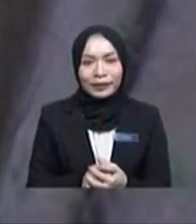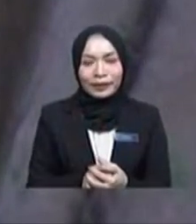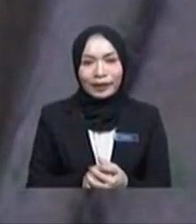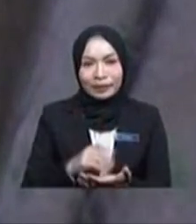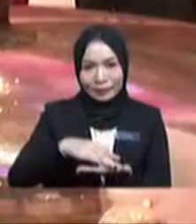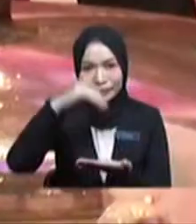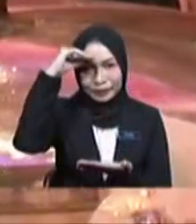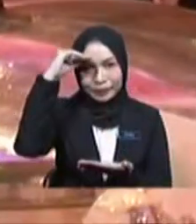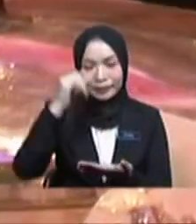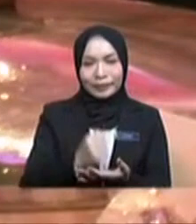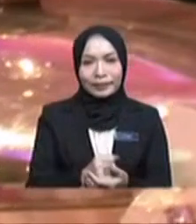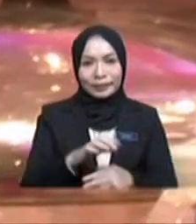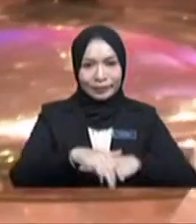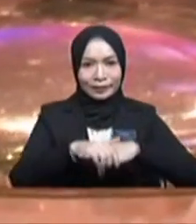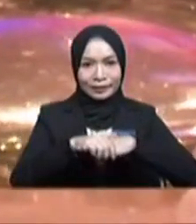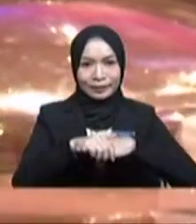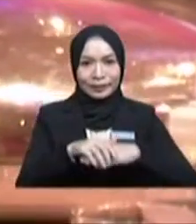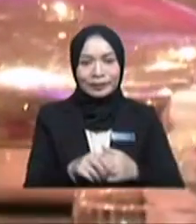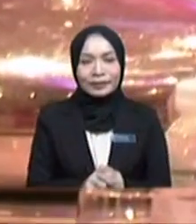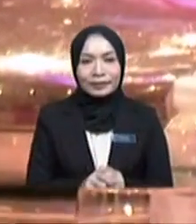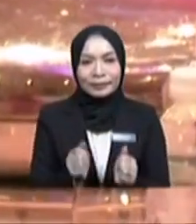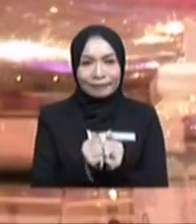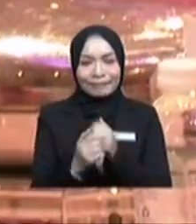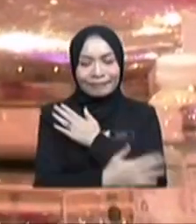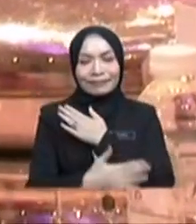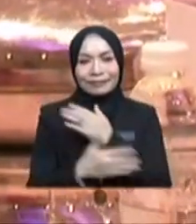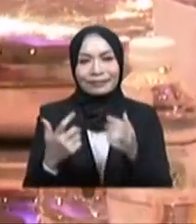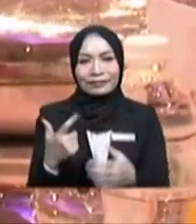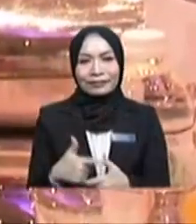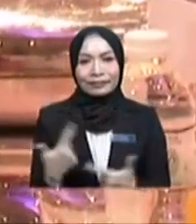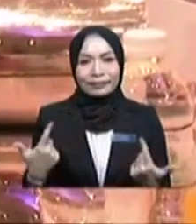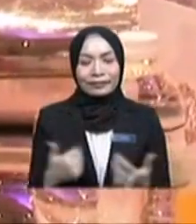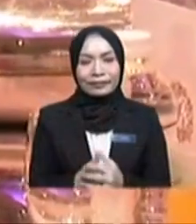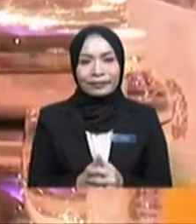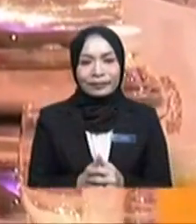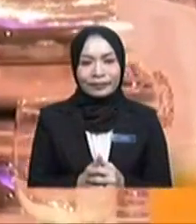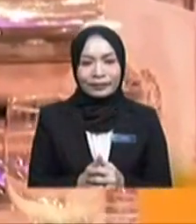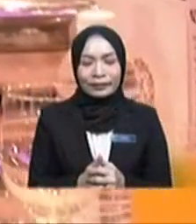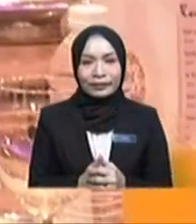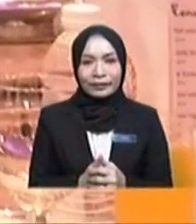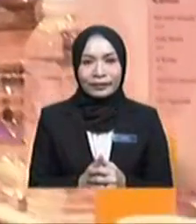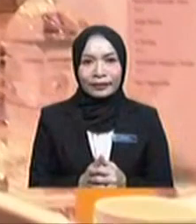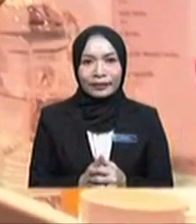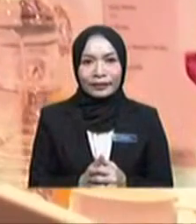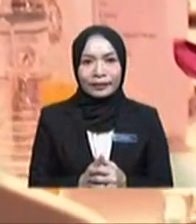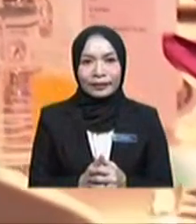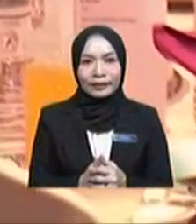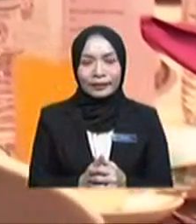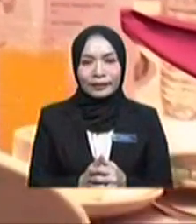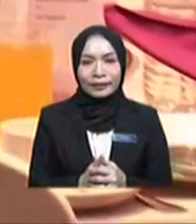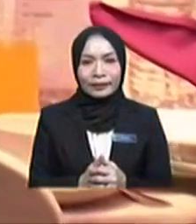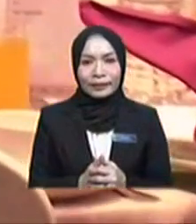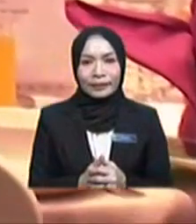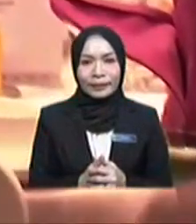education. Additionally, ISEL 2022 aims for educators to share their best practices